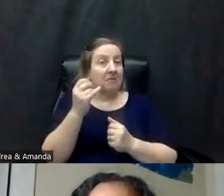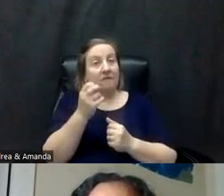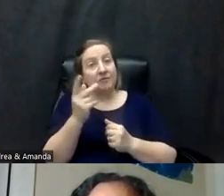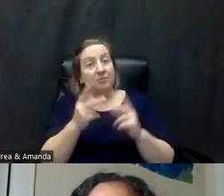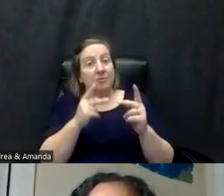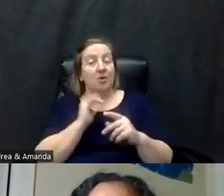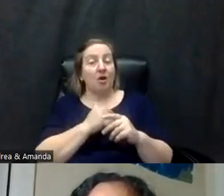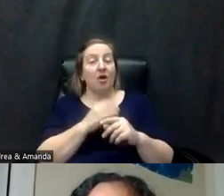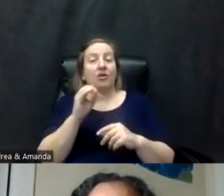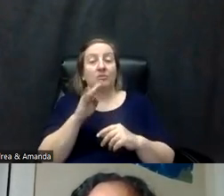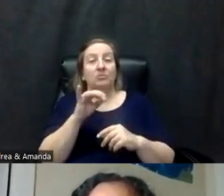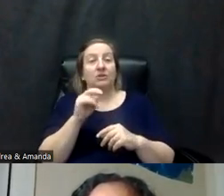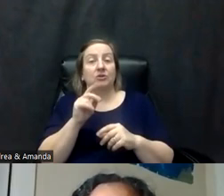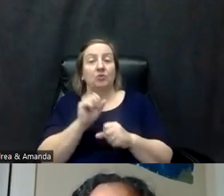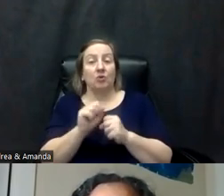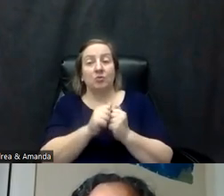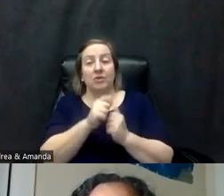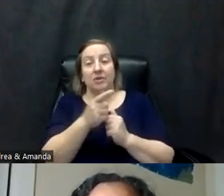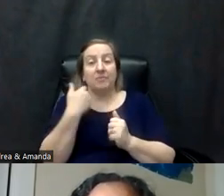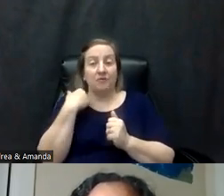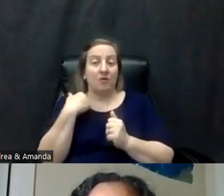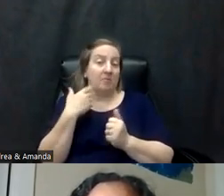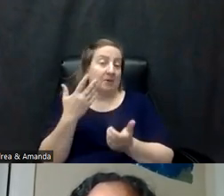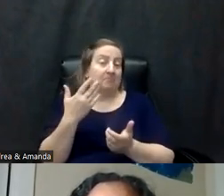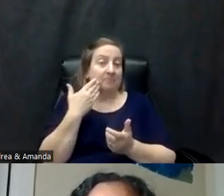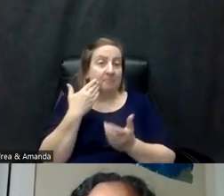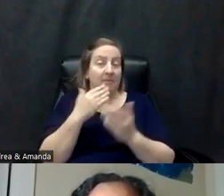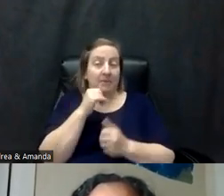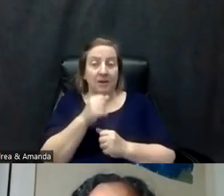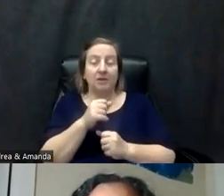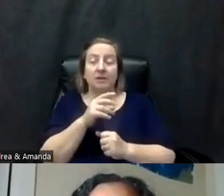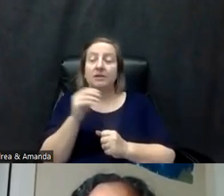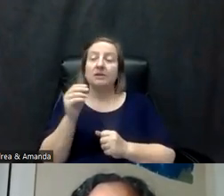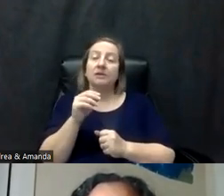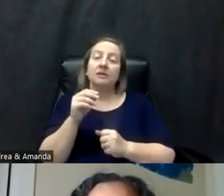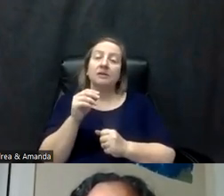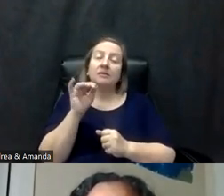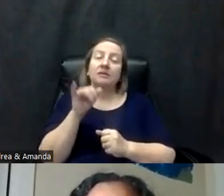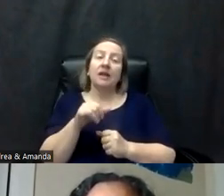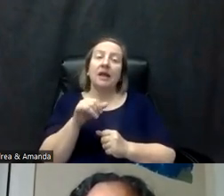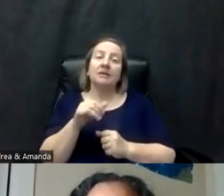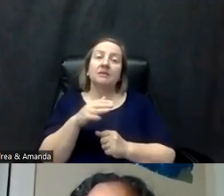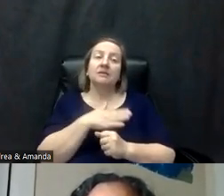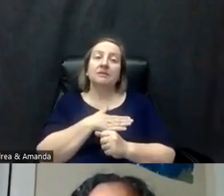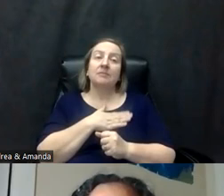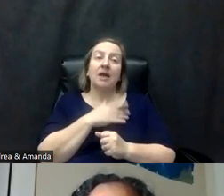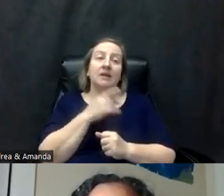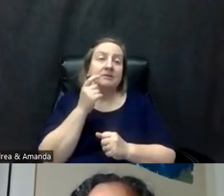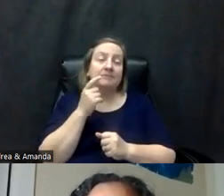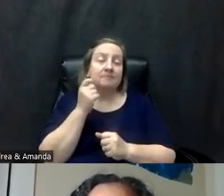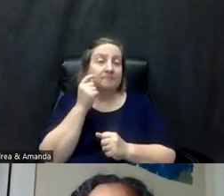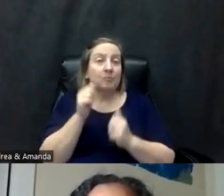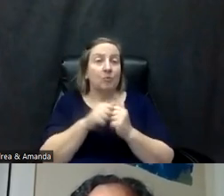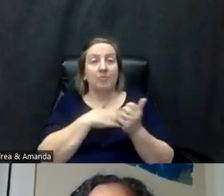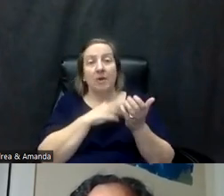on our commission that have worked with them before, but maybe not. And so that's kind of where I am with my research right now. I